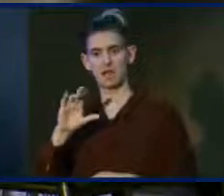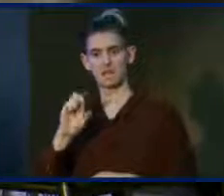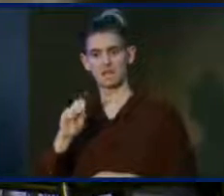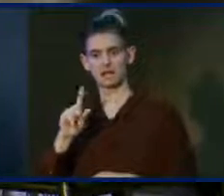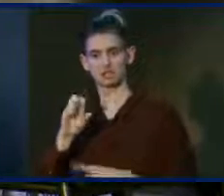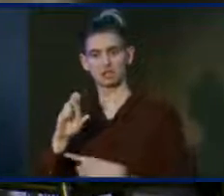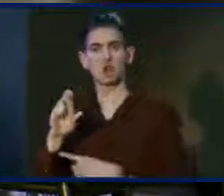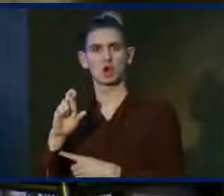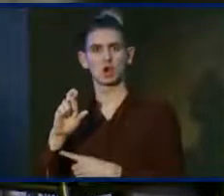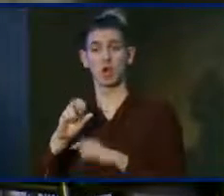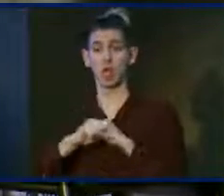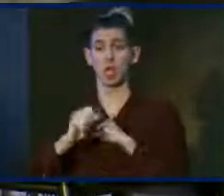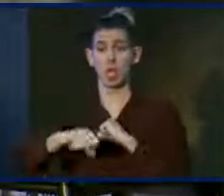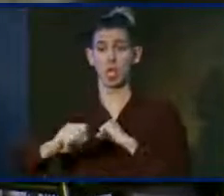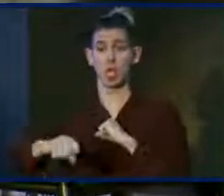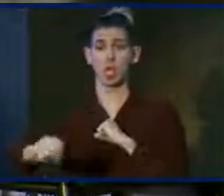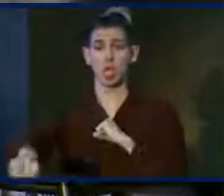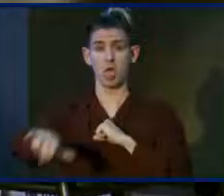good. Don?